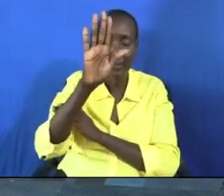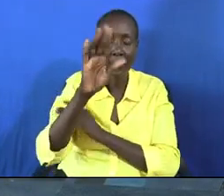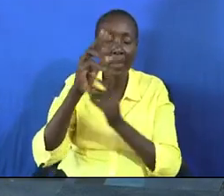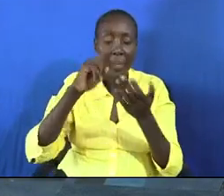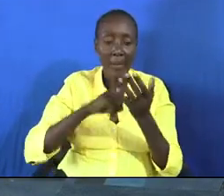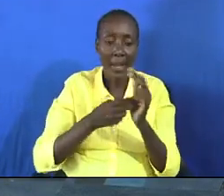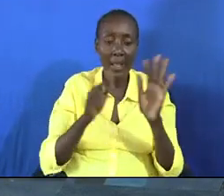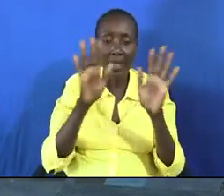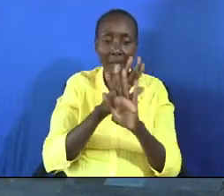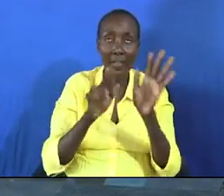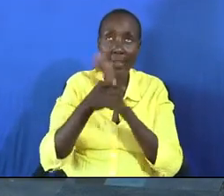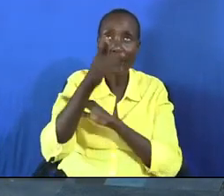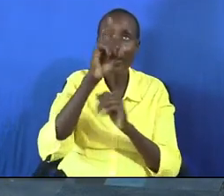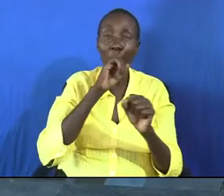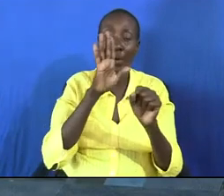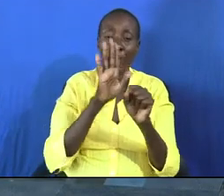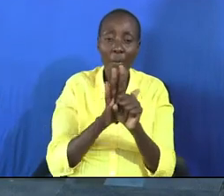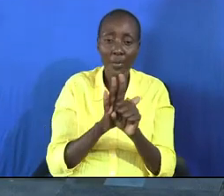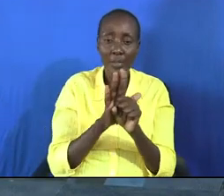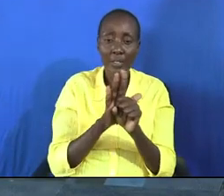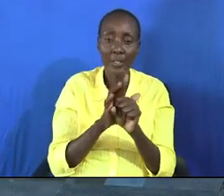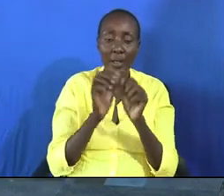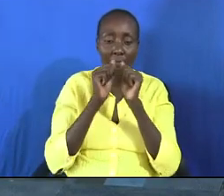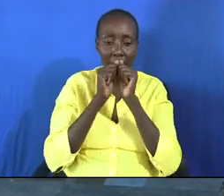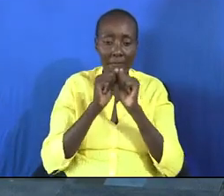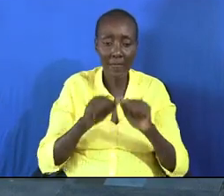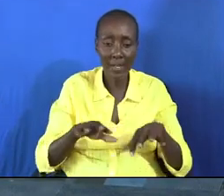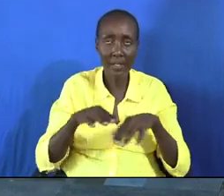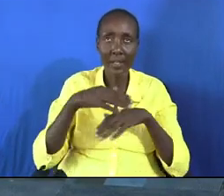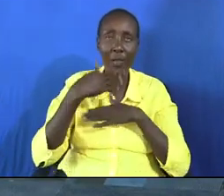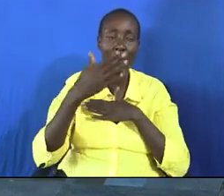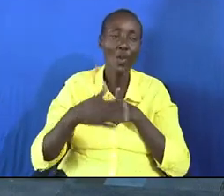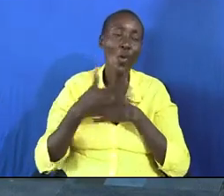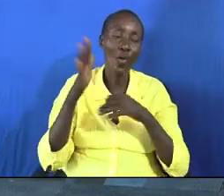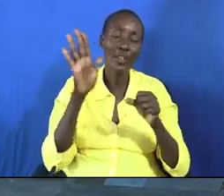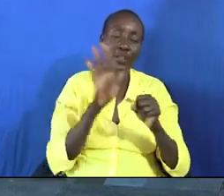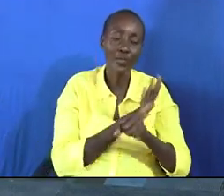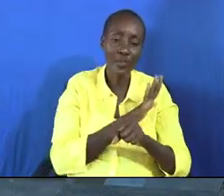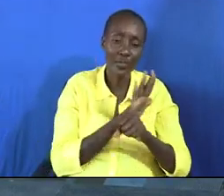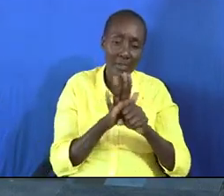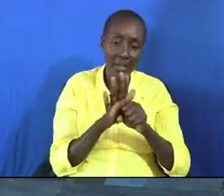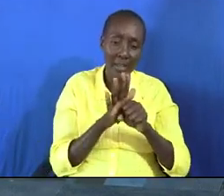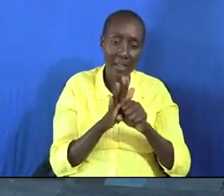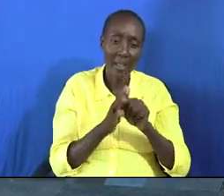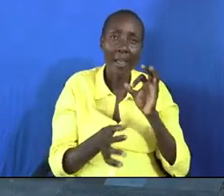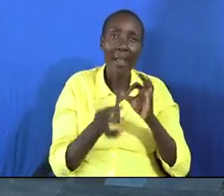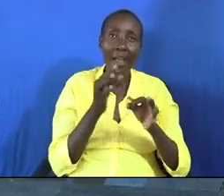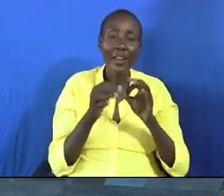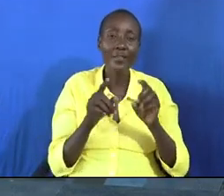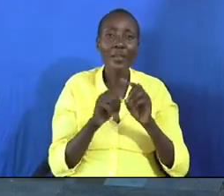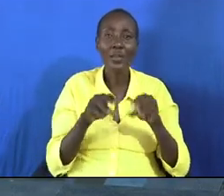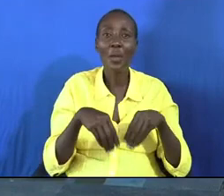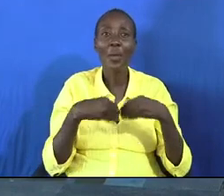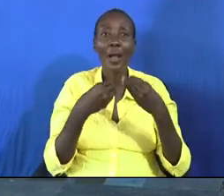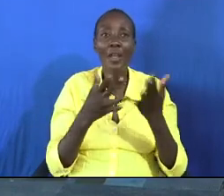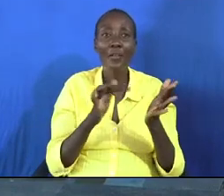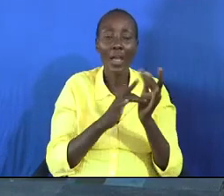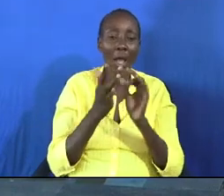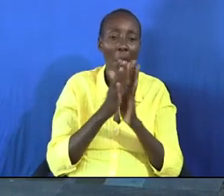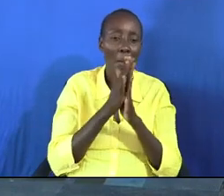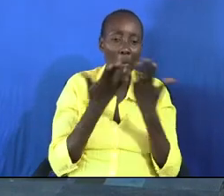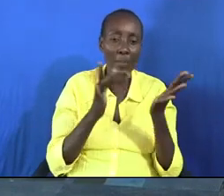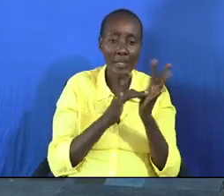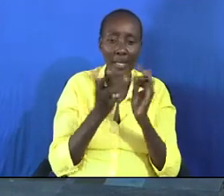therefore, whatever God has promised, he will always keep it. And if he has put a promise in his